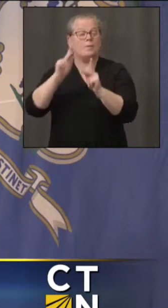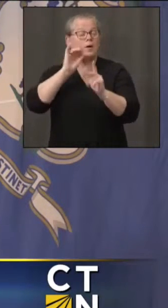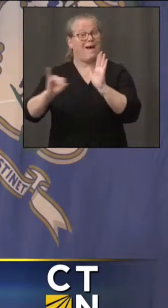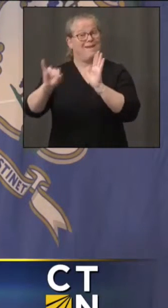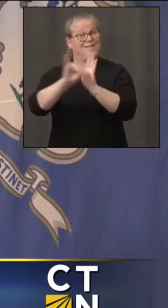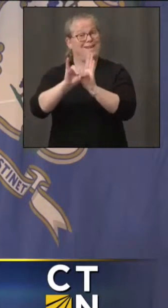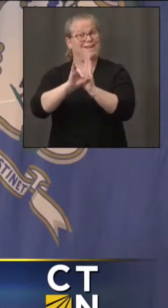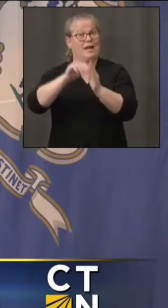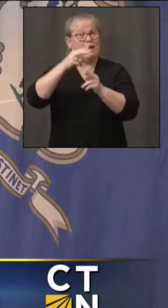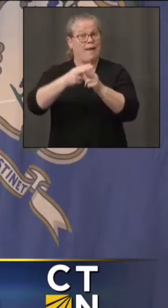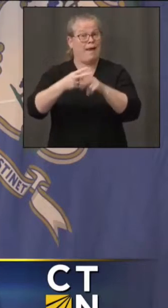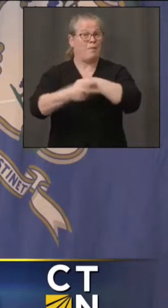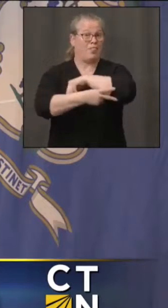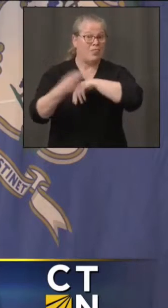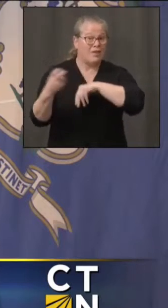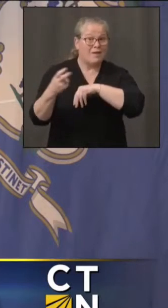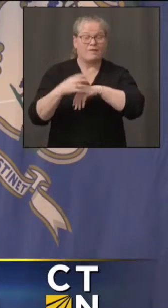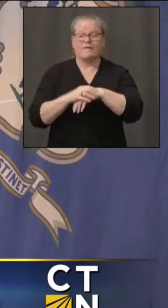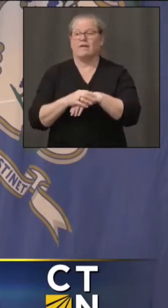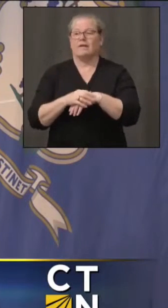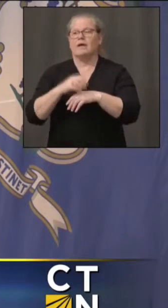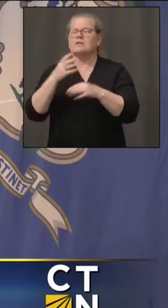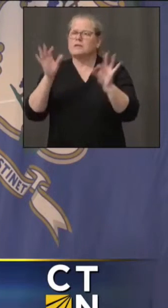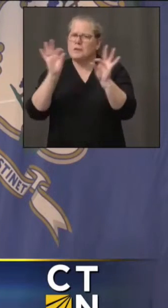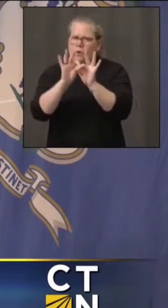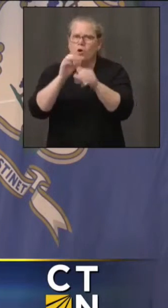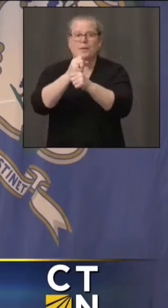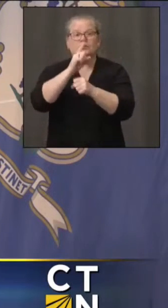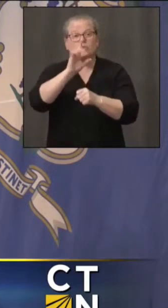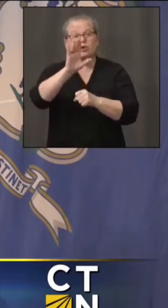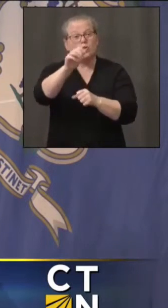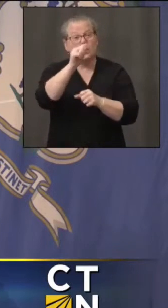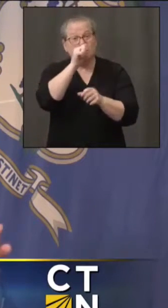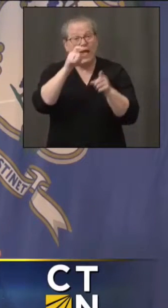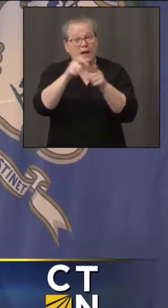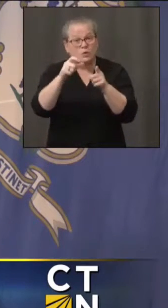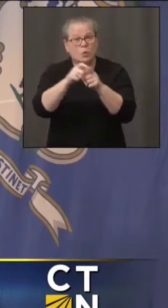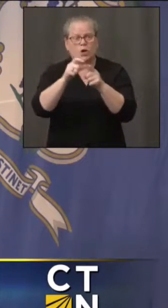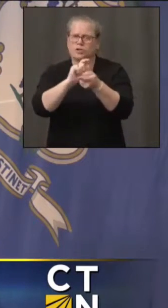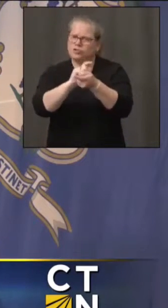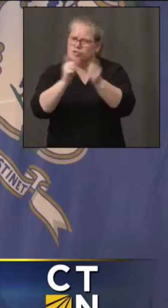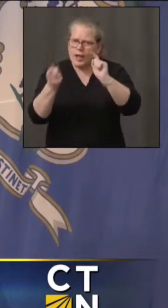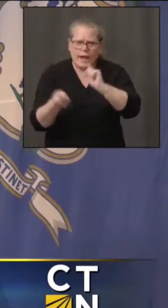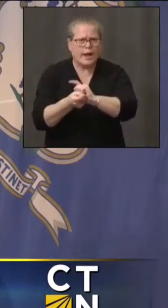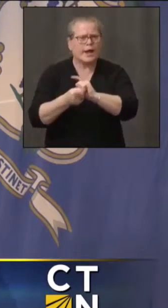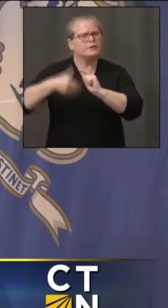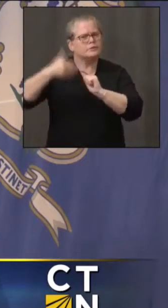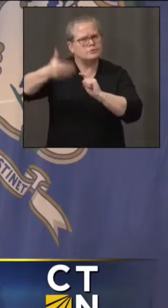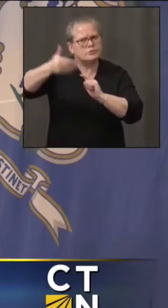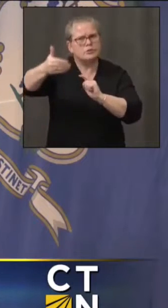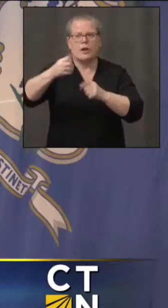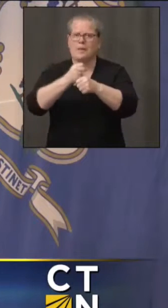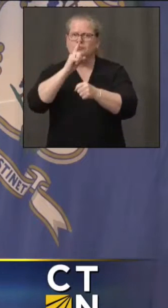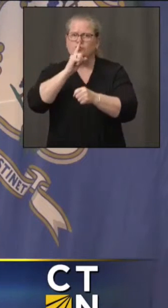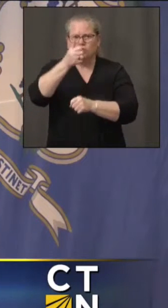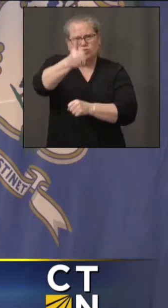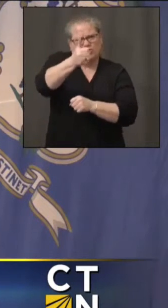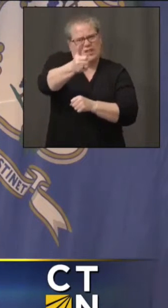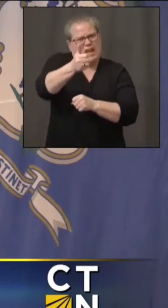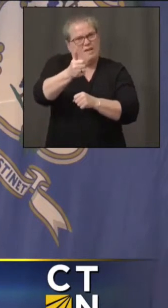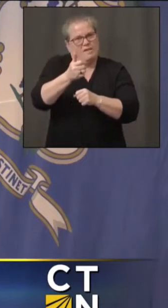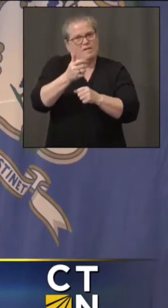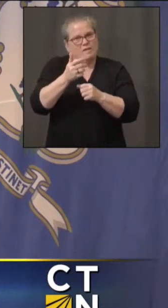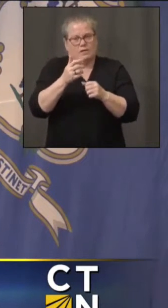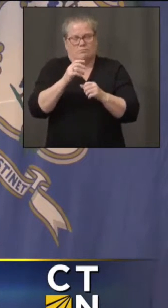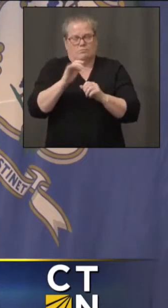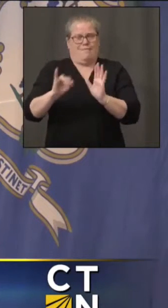sure you continue to upgrade your password, change your password, make sure that you do everything you can to keep your identity